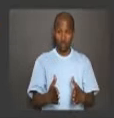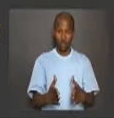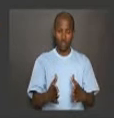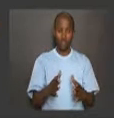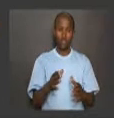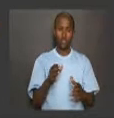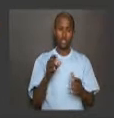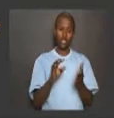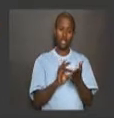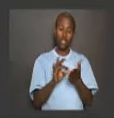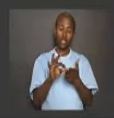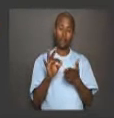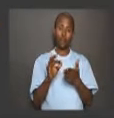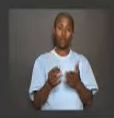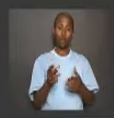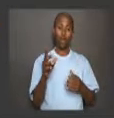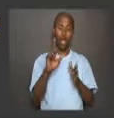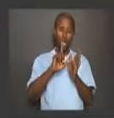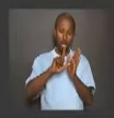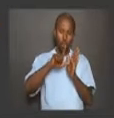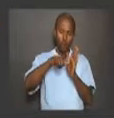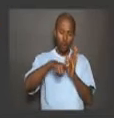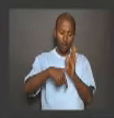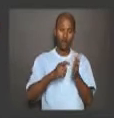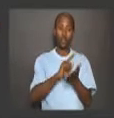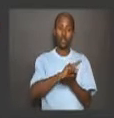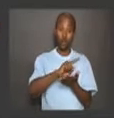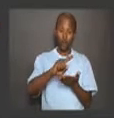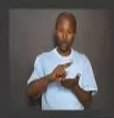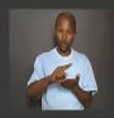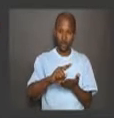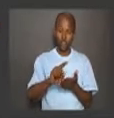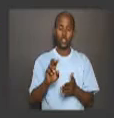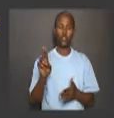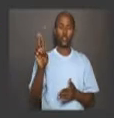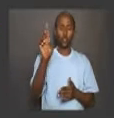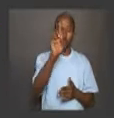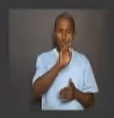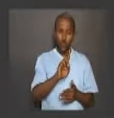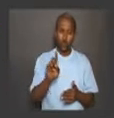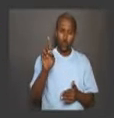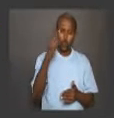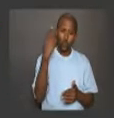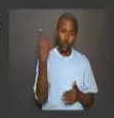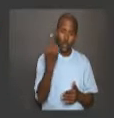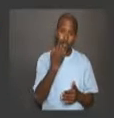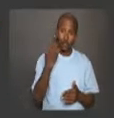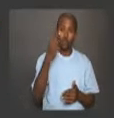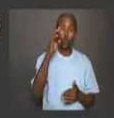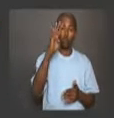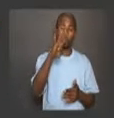a set number of hours a week. This is usually 40